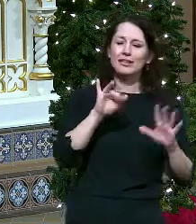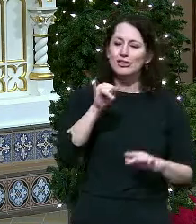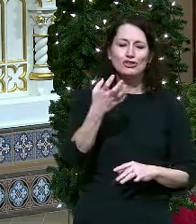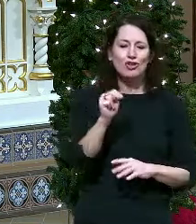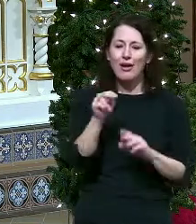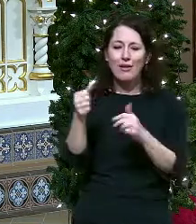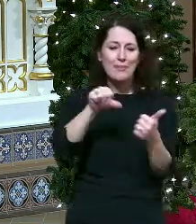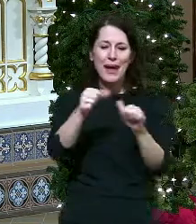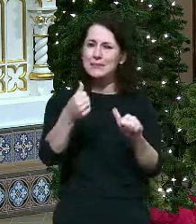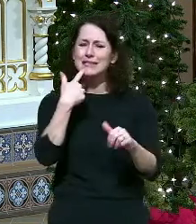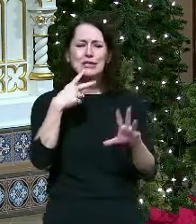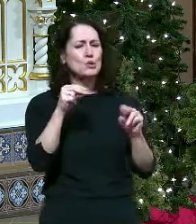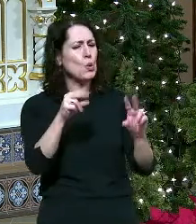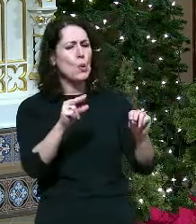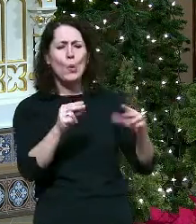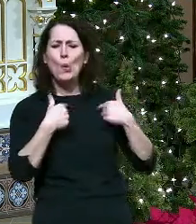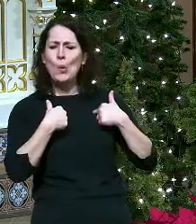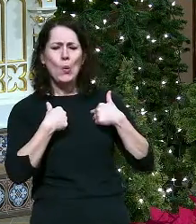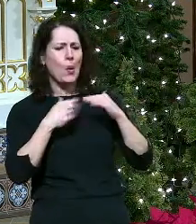says, no,